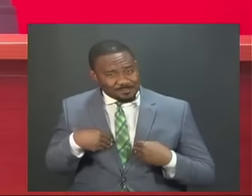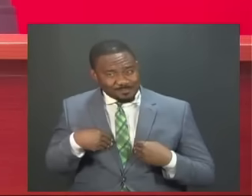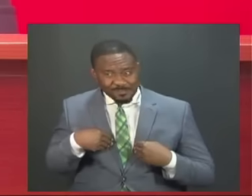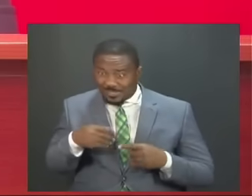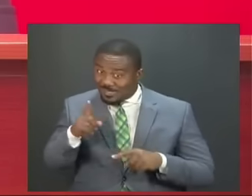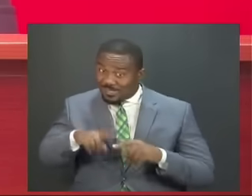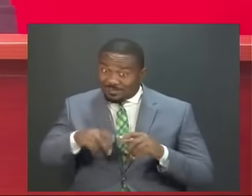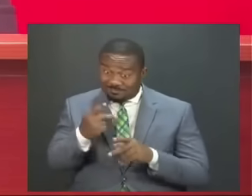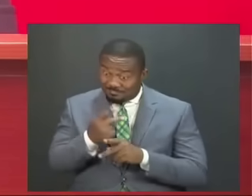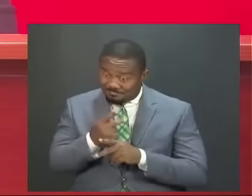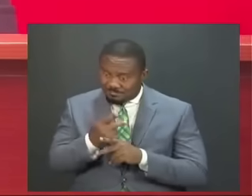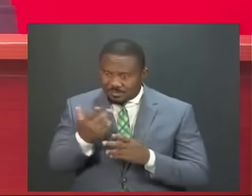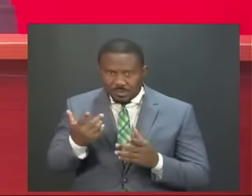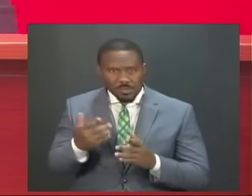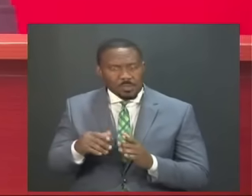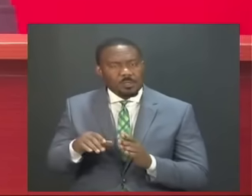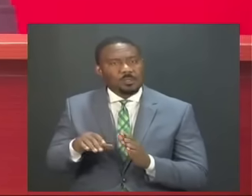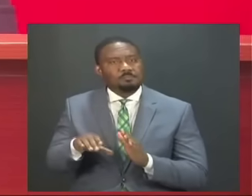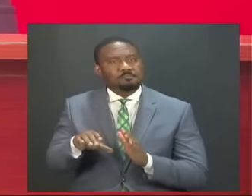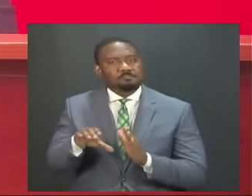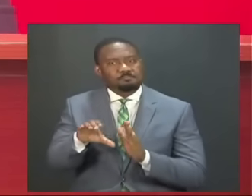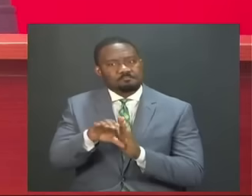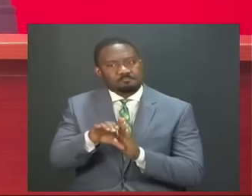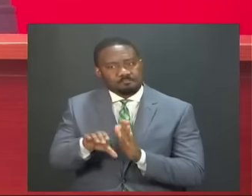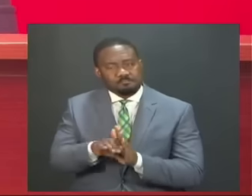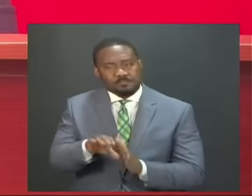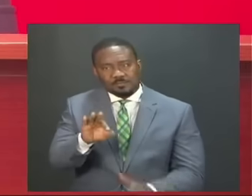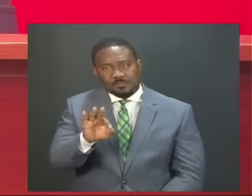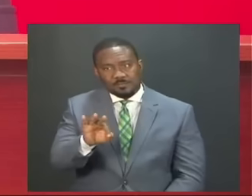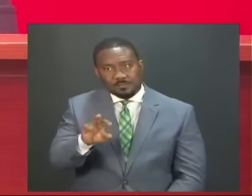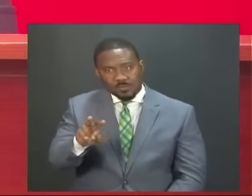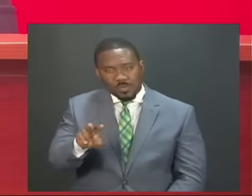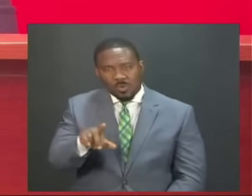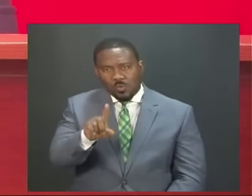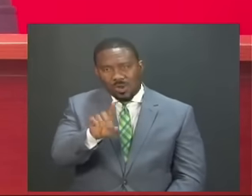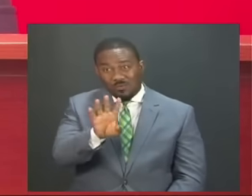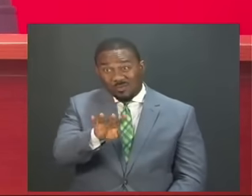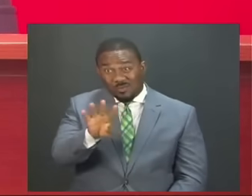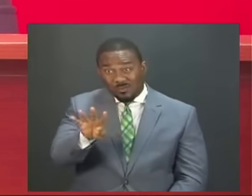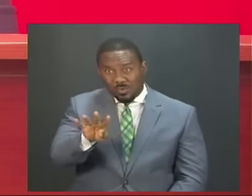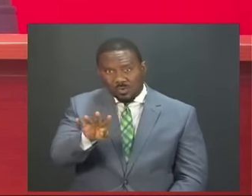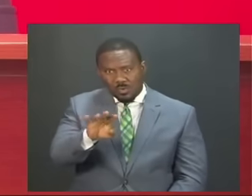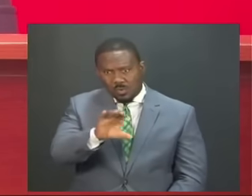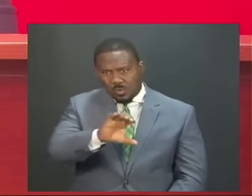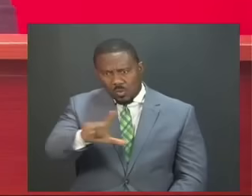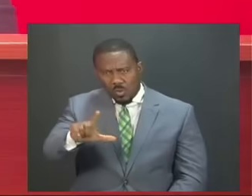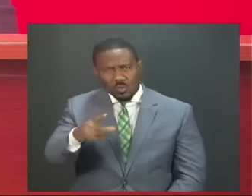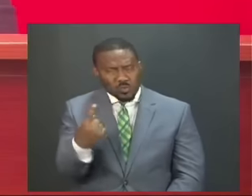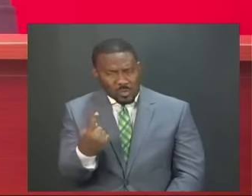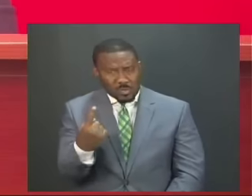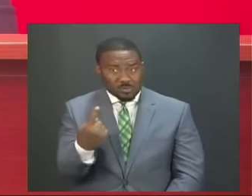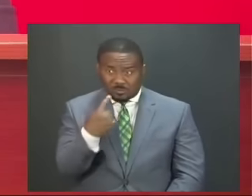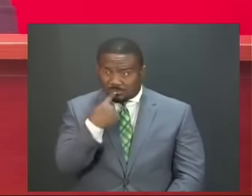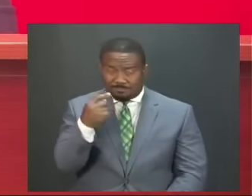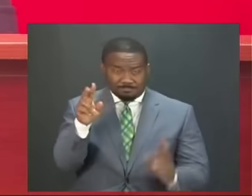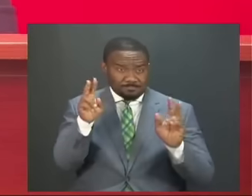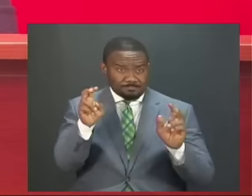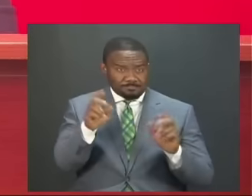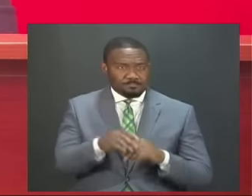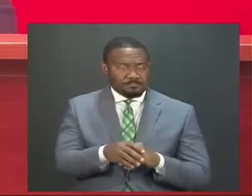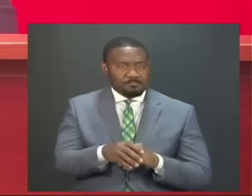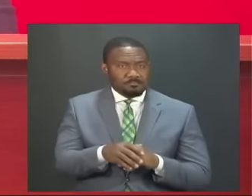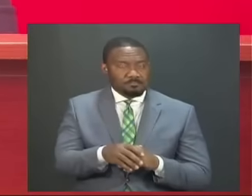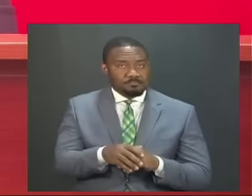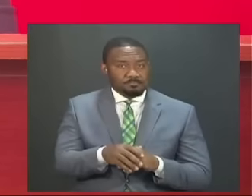Article 144, Clause 1 of the 1992 Constitution gives Parliament a clear and continuing